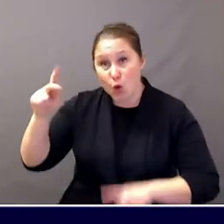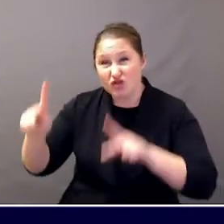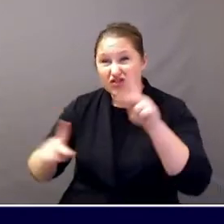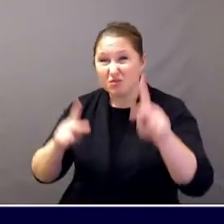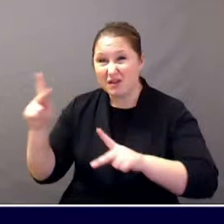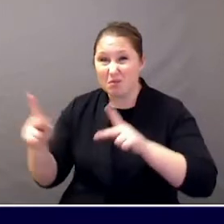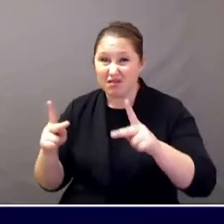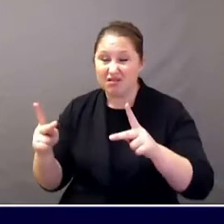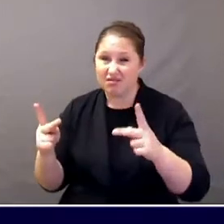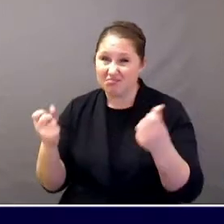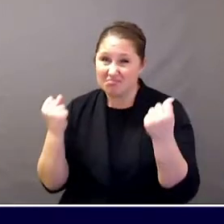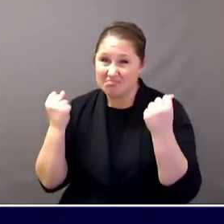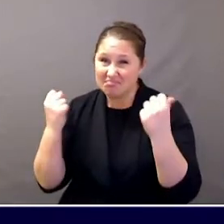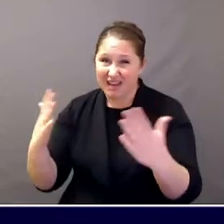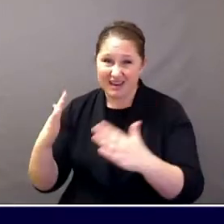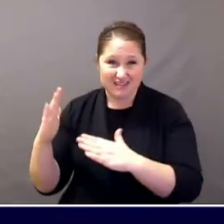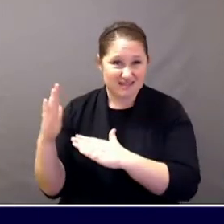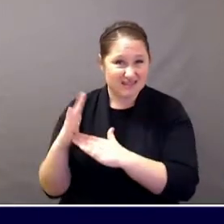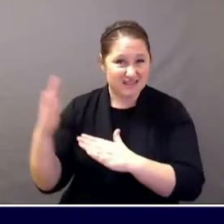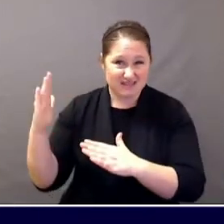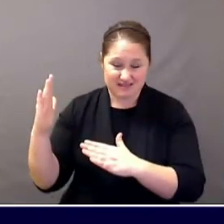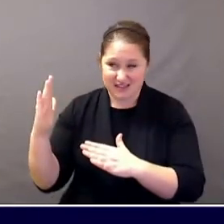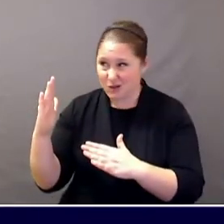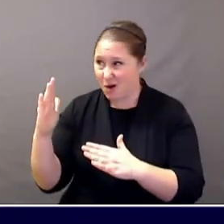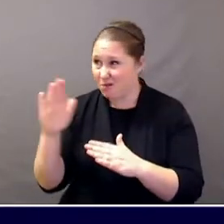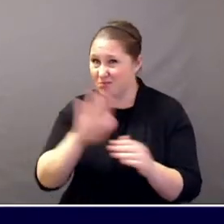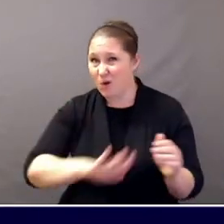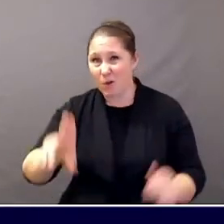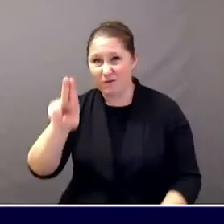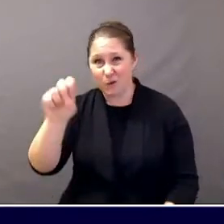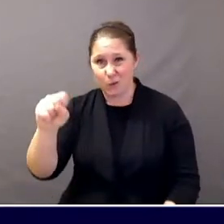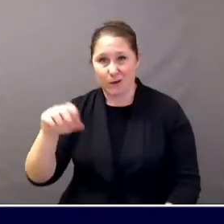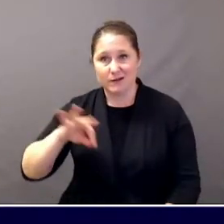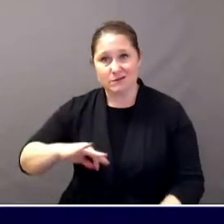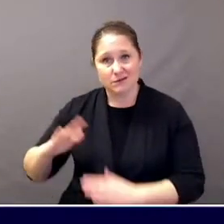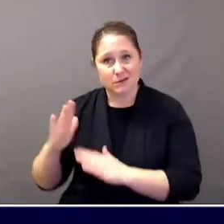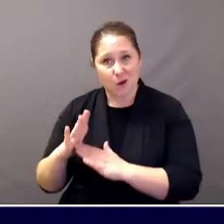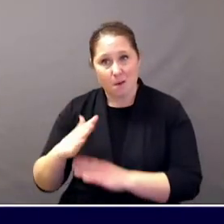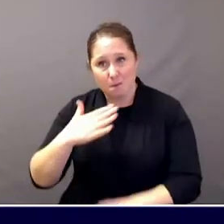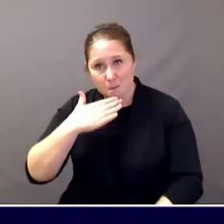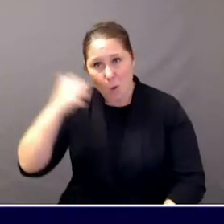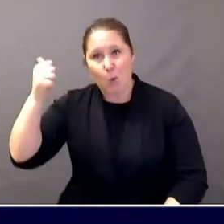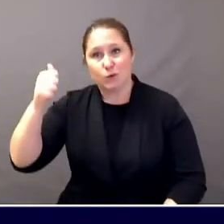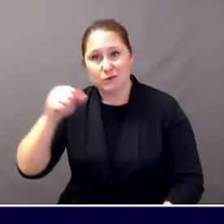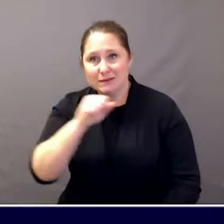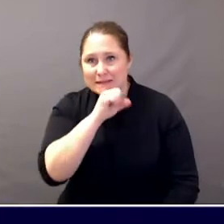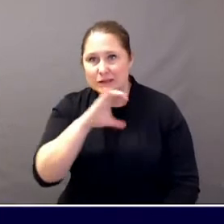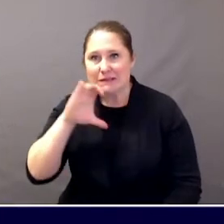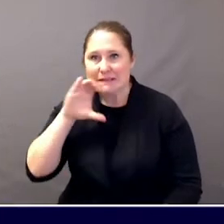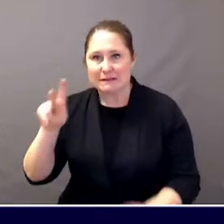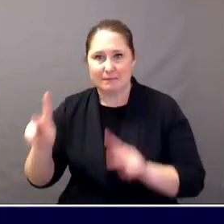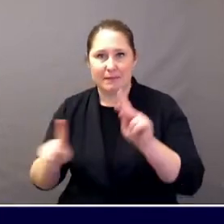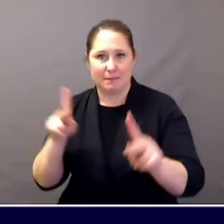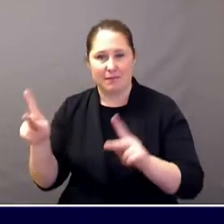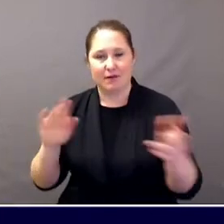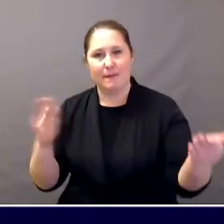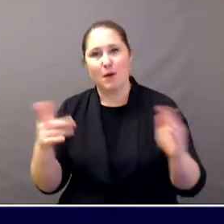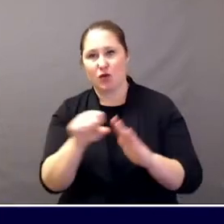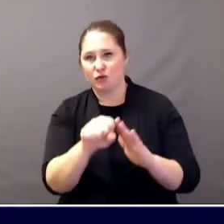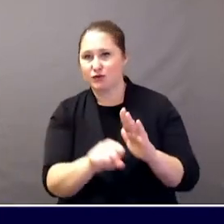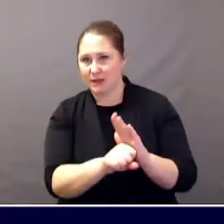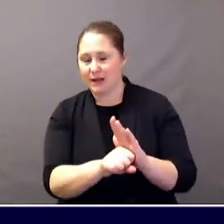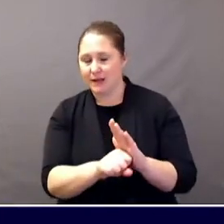frankly, the highest proportion of older people in our state of just about any other state. But there were no